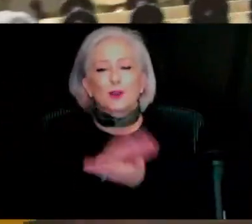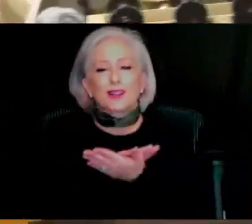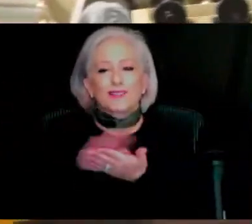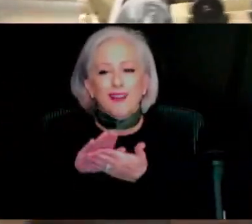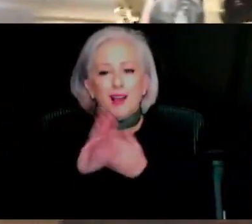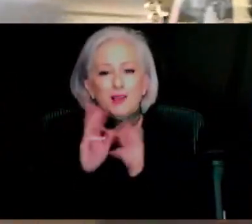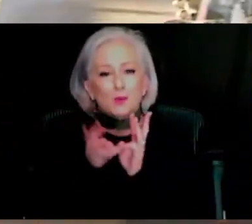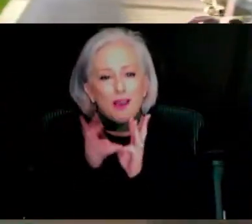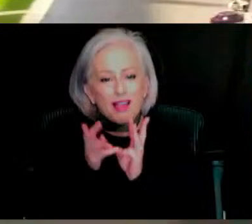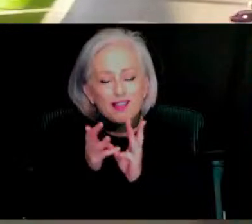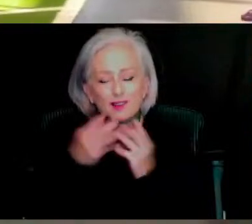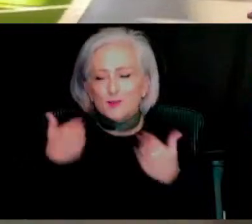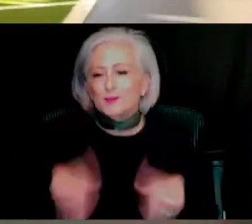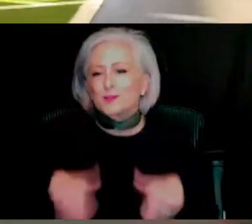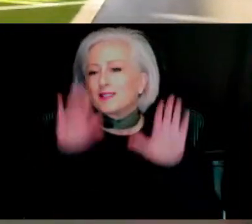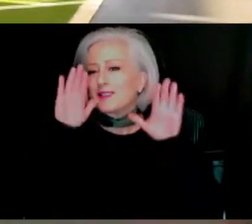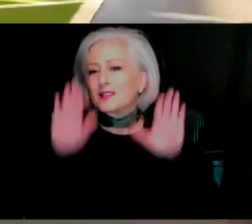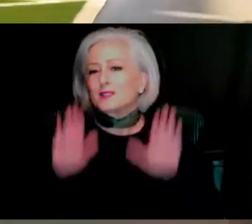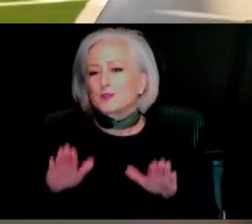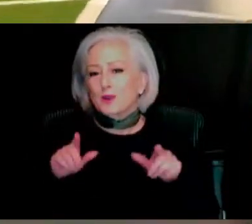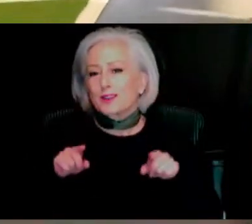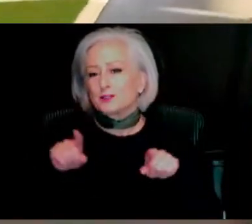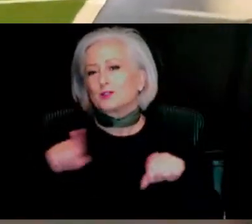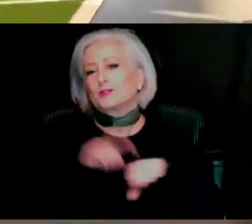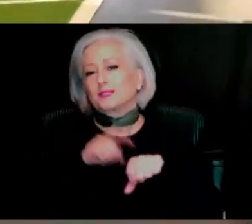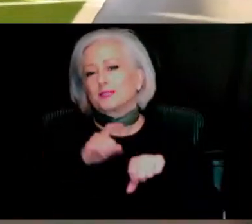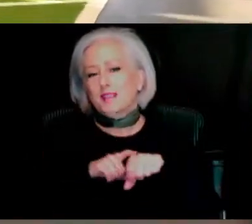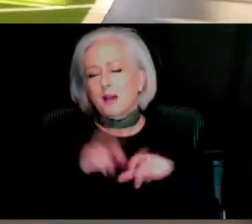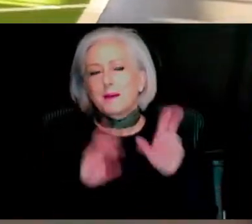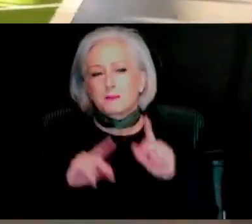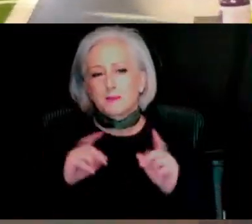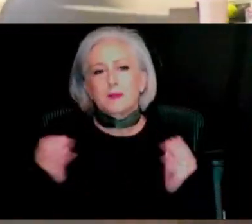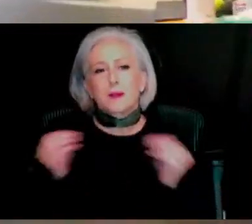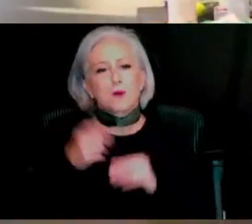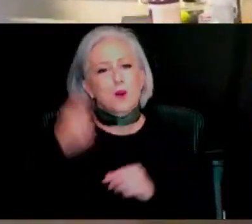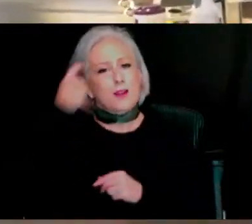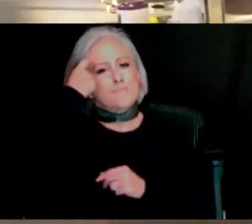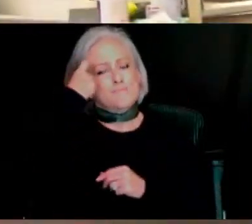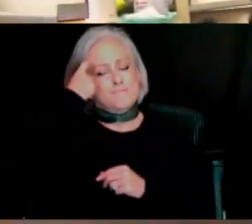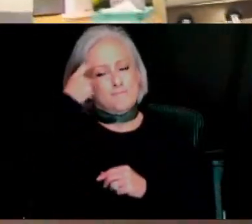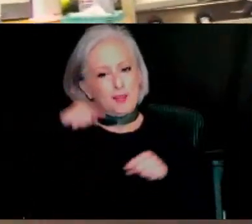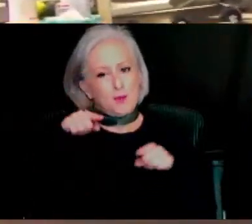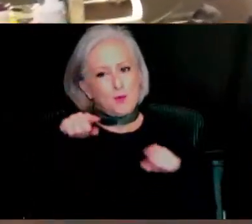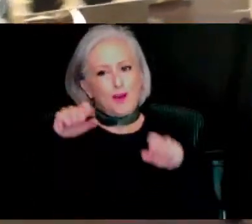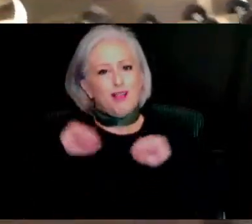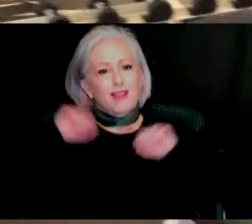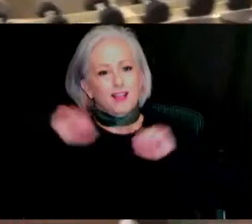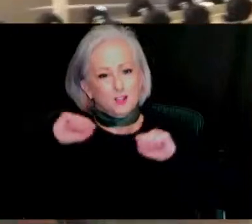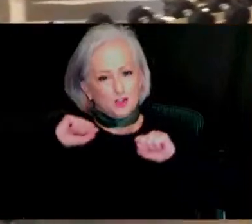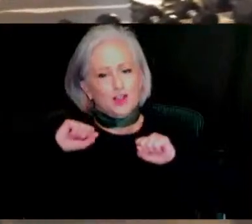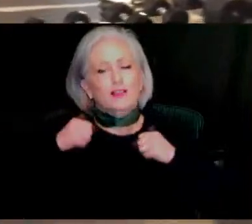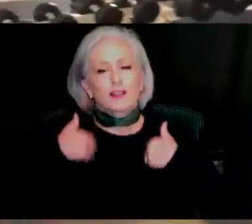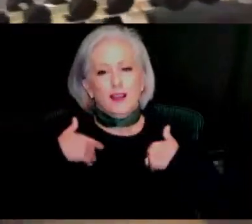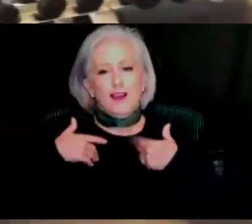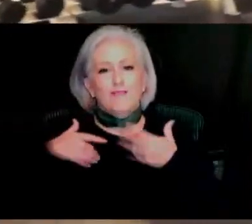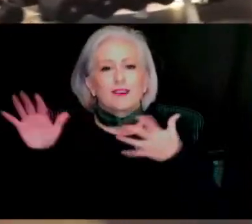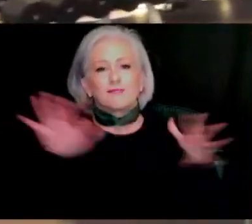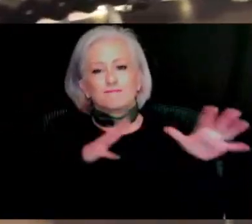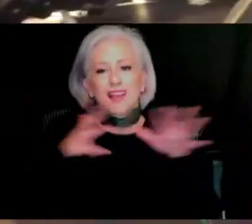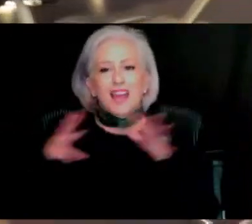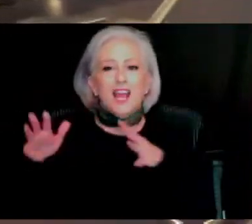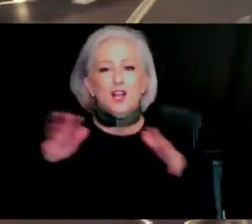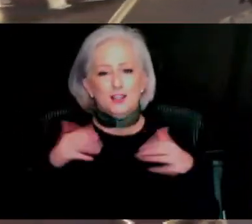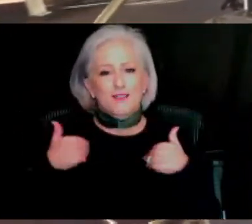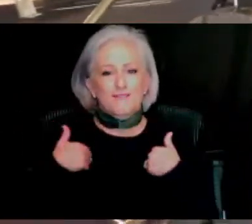at a time when people are more mindful that they're exercising, and then they're in a spot where there's some fresh air. And you have some